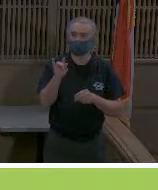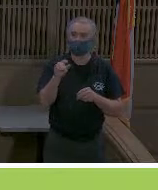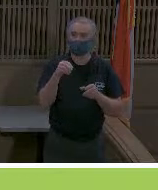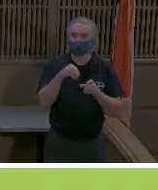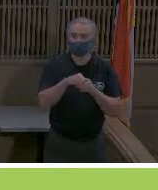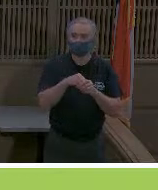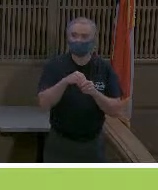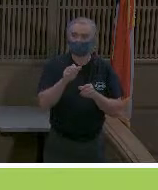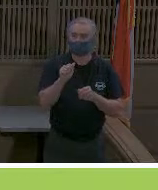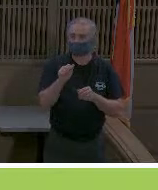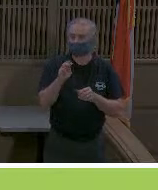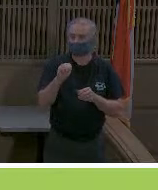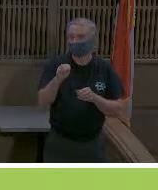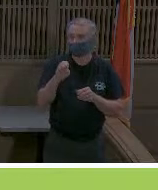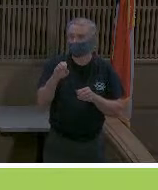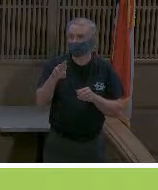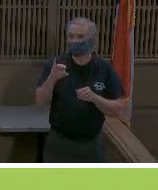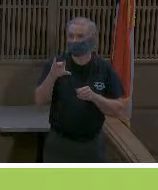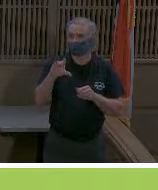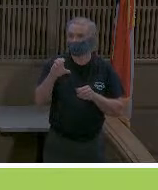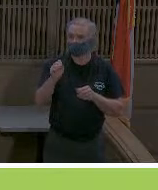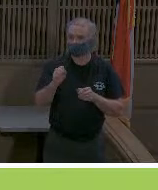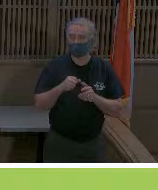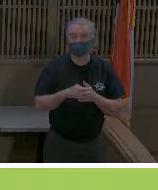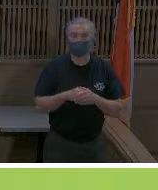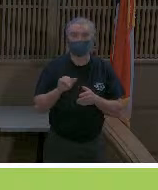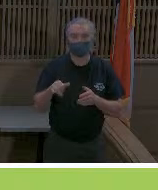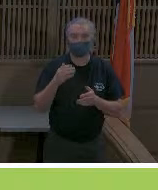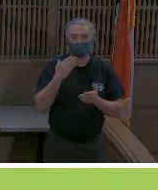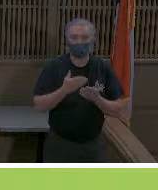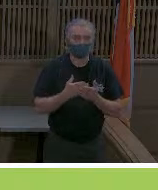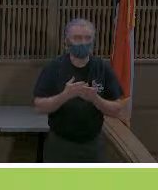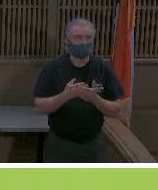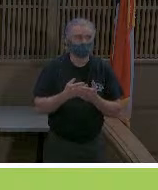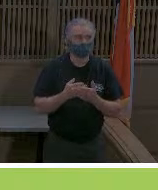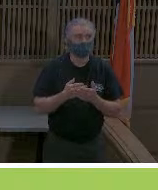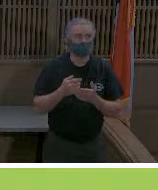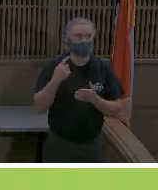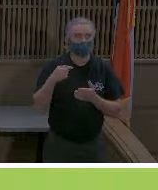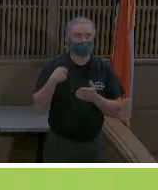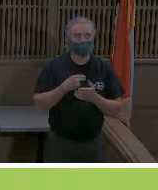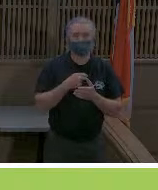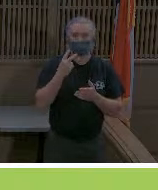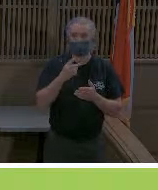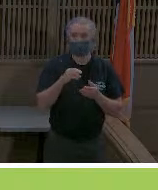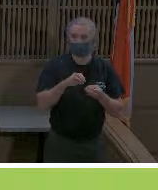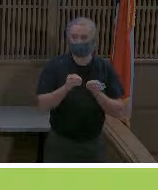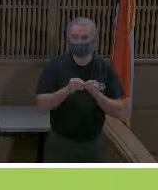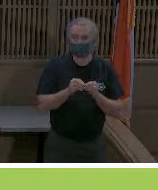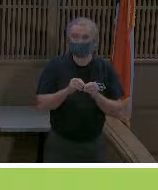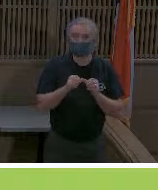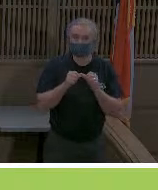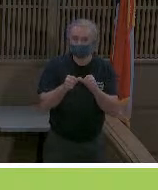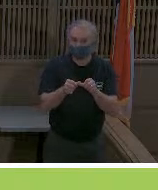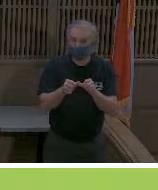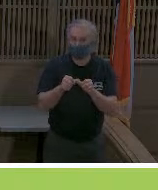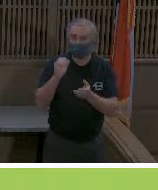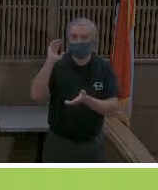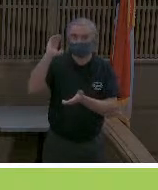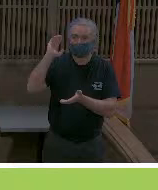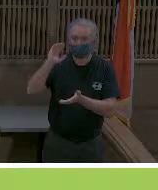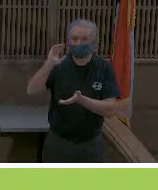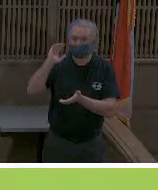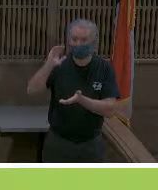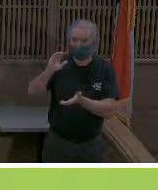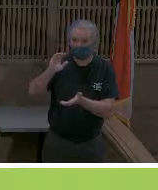numbers are down sharply from last week, which is a good sign for us. We've seen that we're at least hopeful that this is signaling the end of